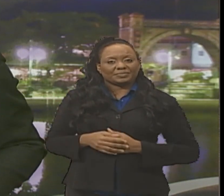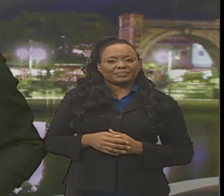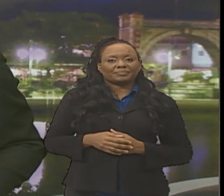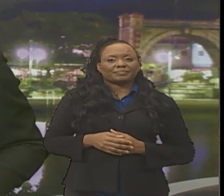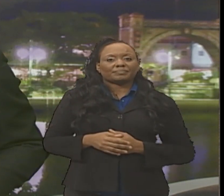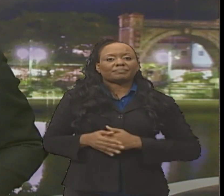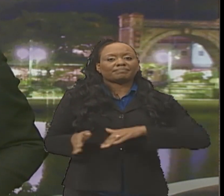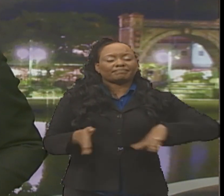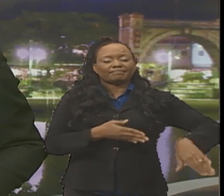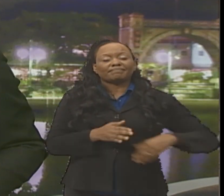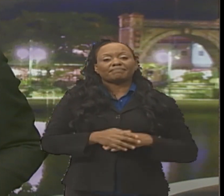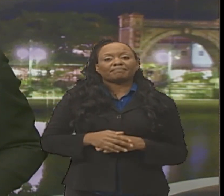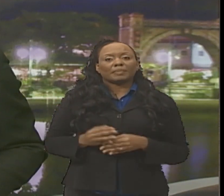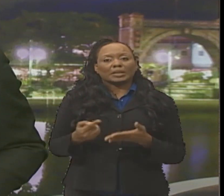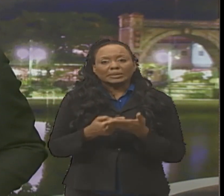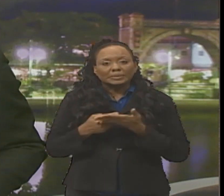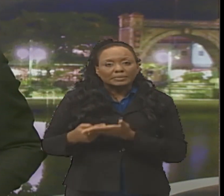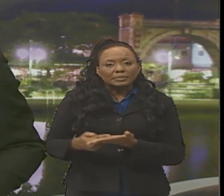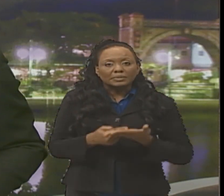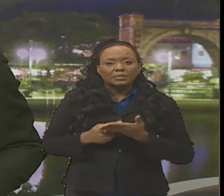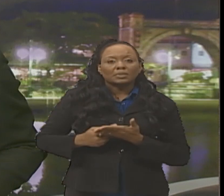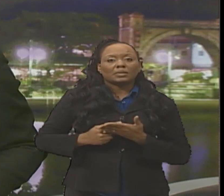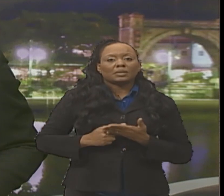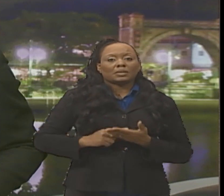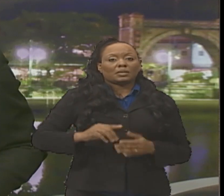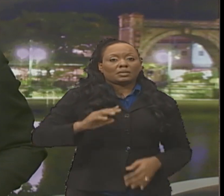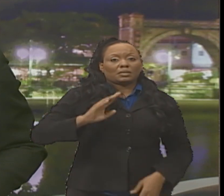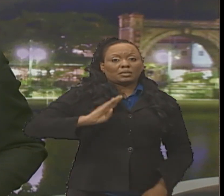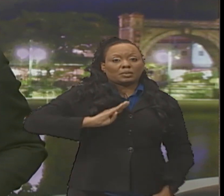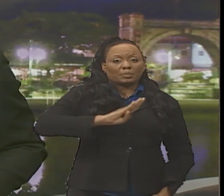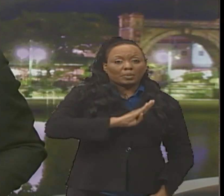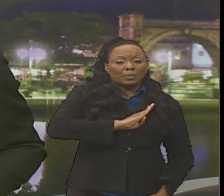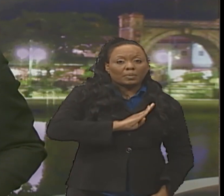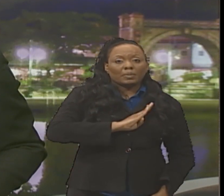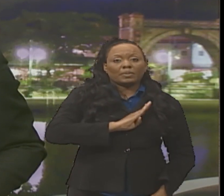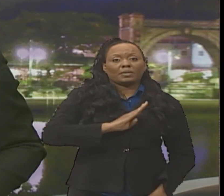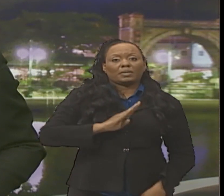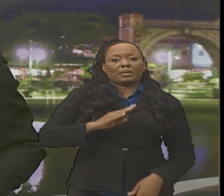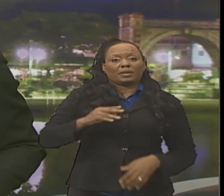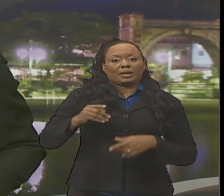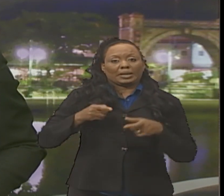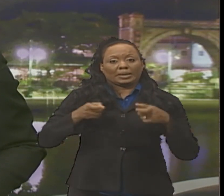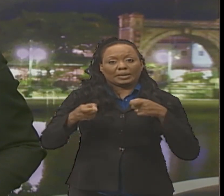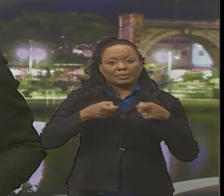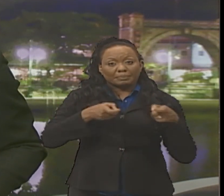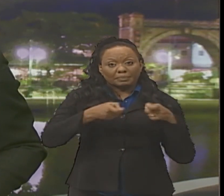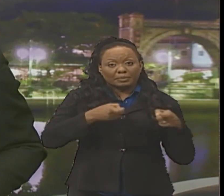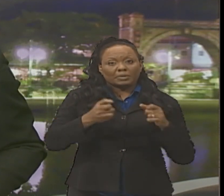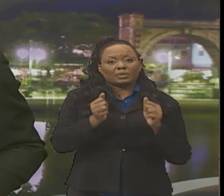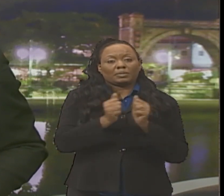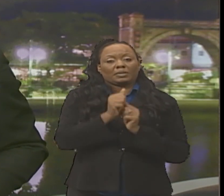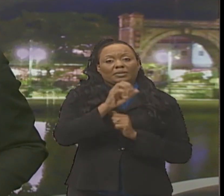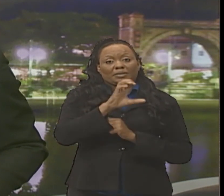Now the news, discussions began today between the board and management of the Caribbean Broadcasting Corporation, or CBC, and the